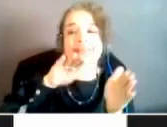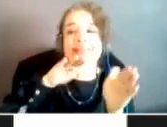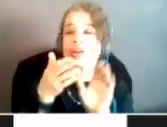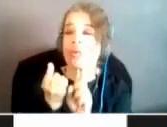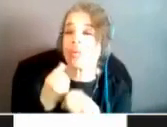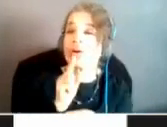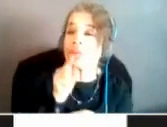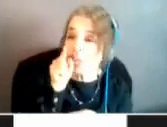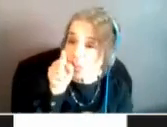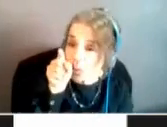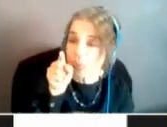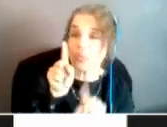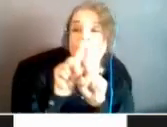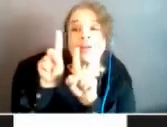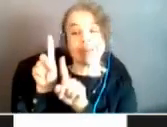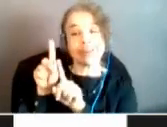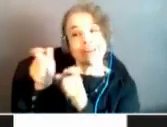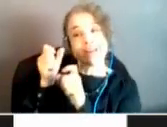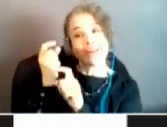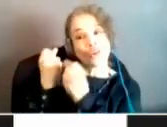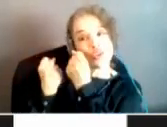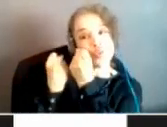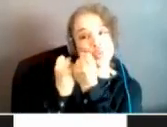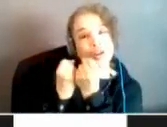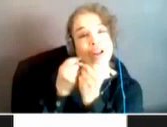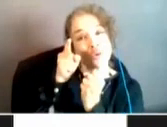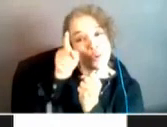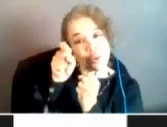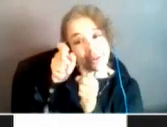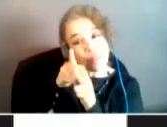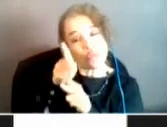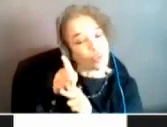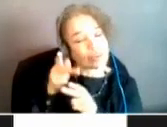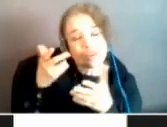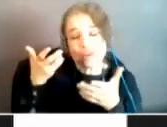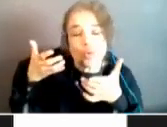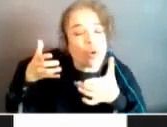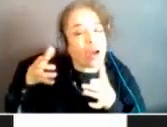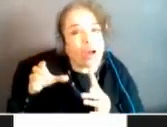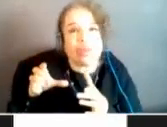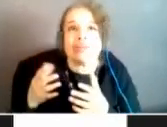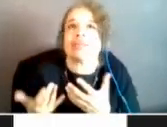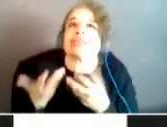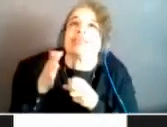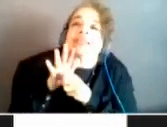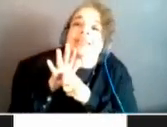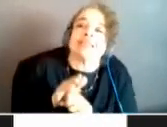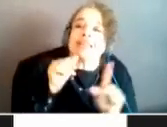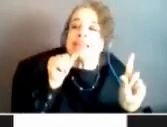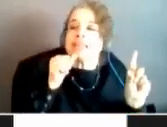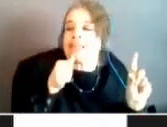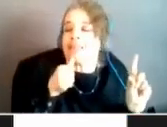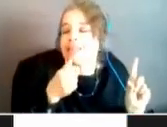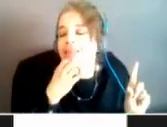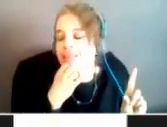make sure that you are also receiving the support you need so that you don't burn out or suffer from